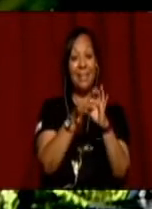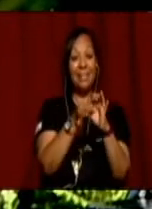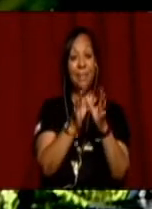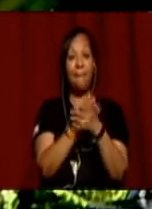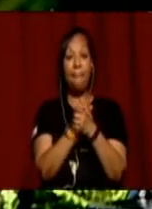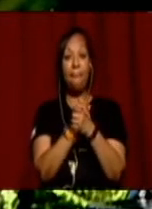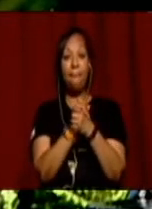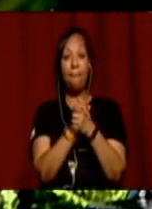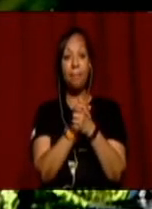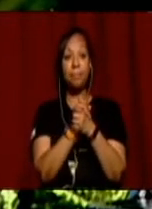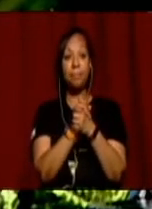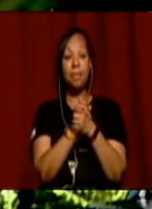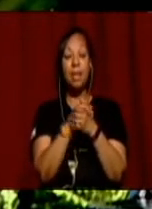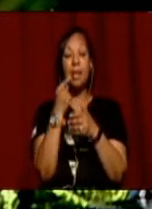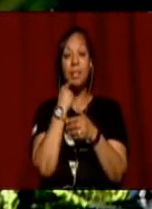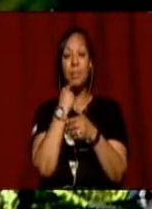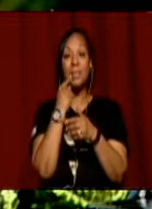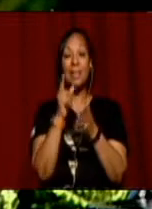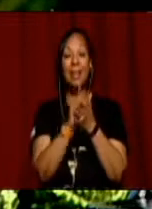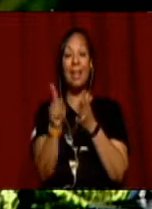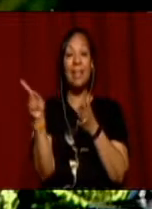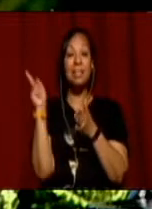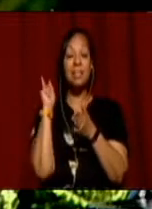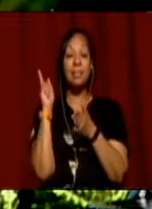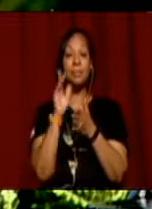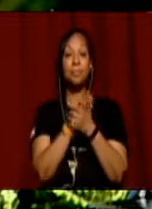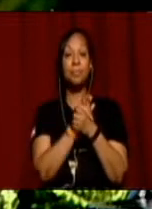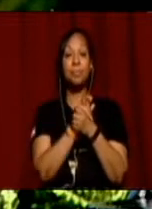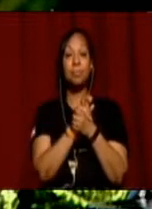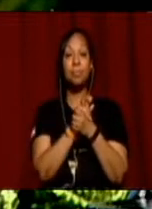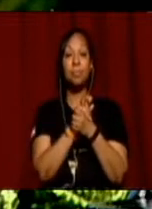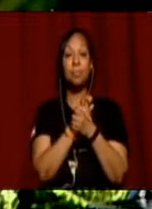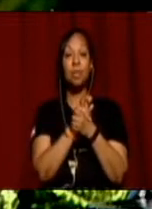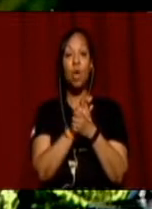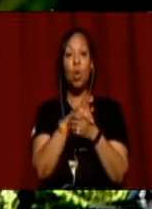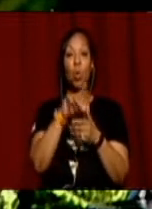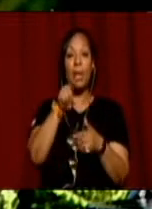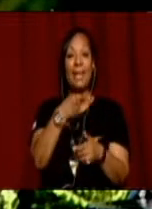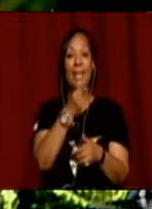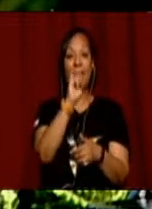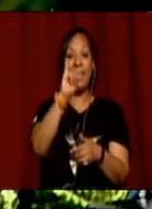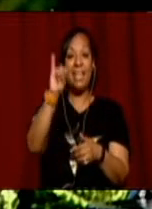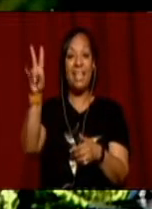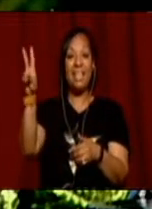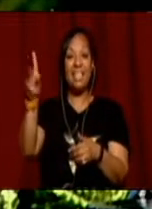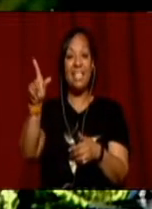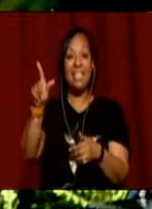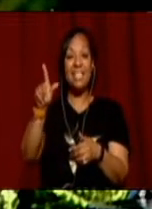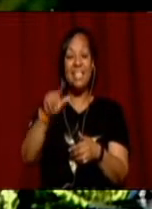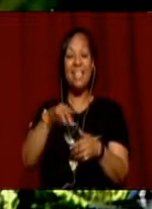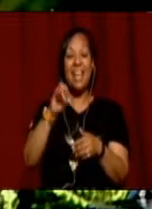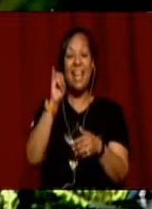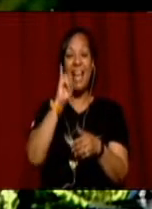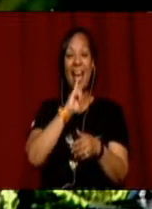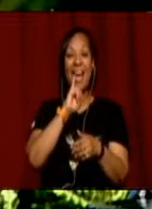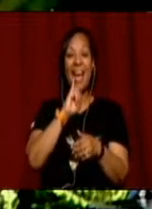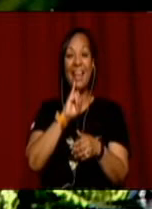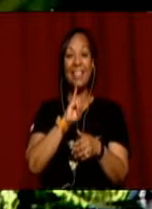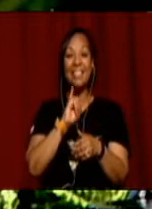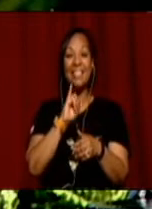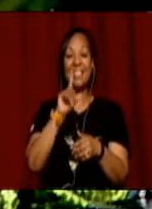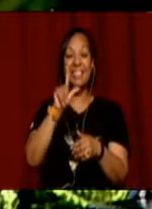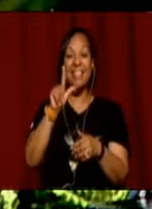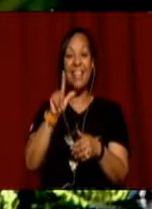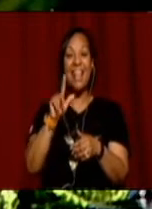is someone said last week, even on Gilligan's Island, they listen to the professor and not the millionaire.